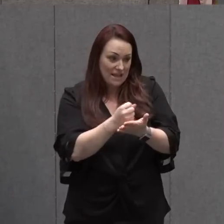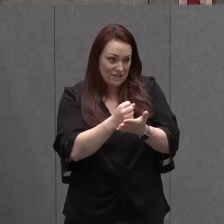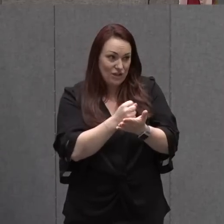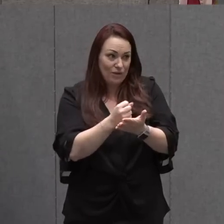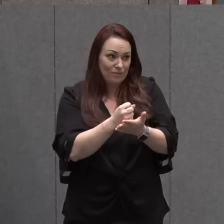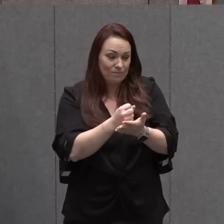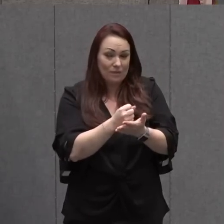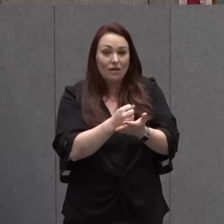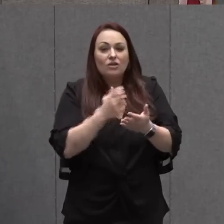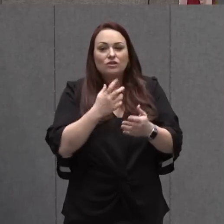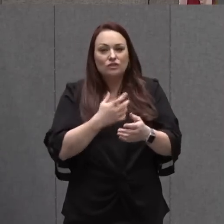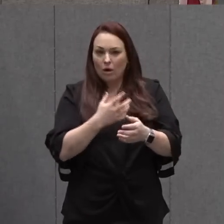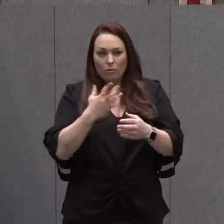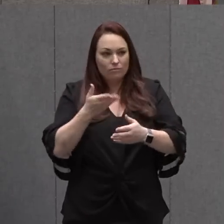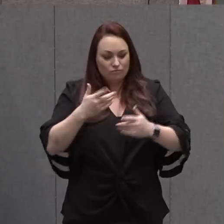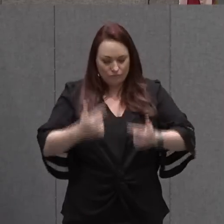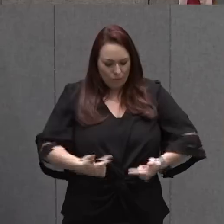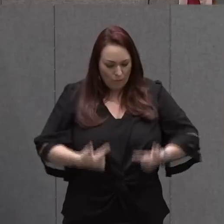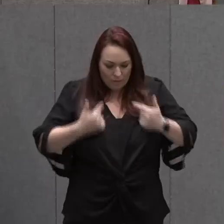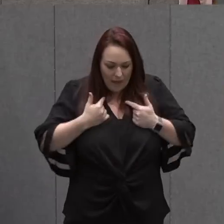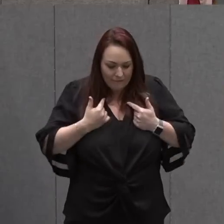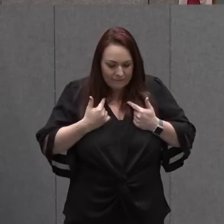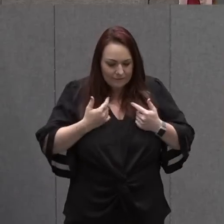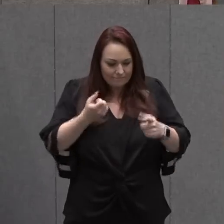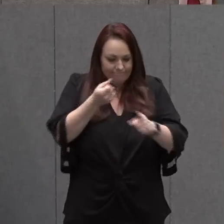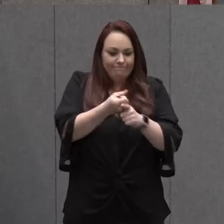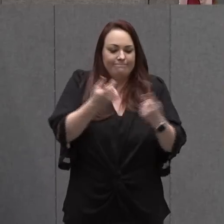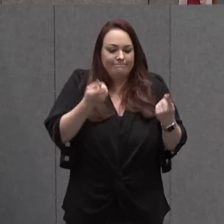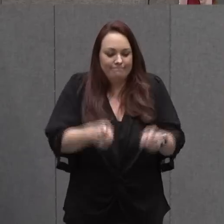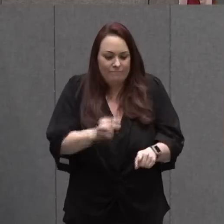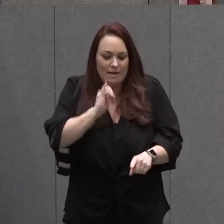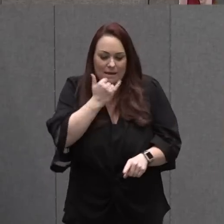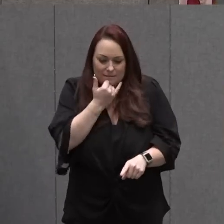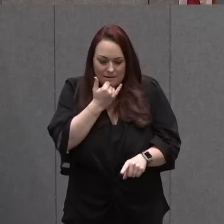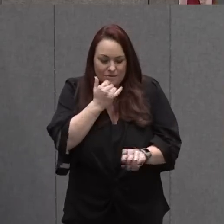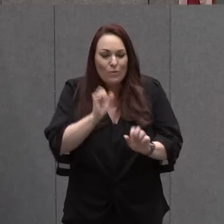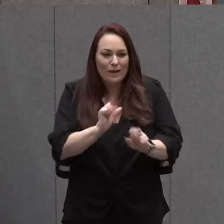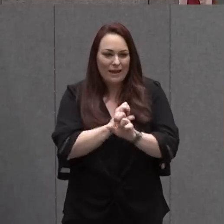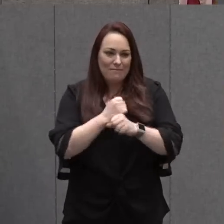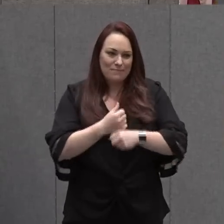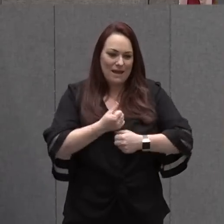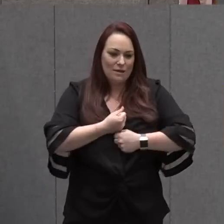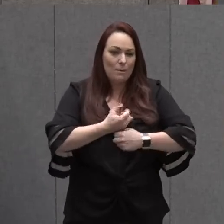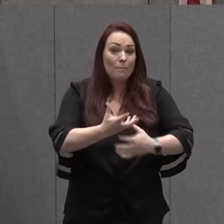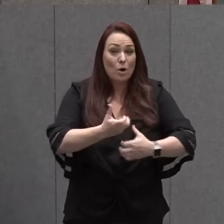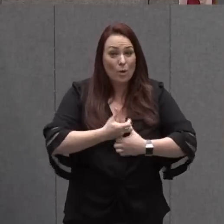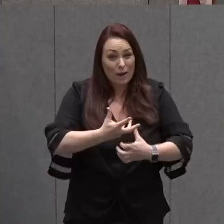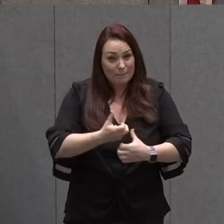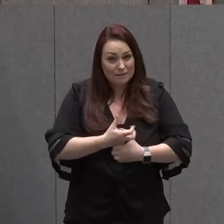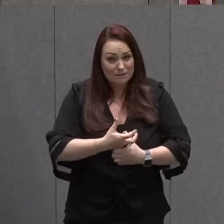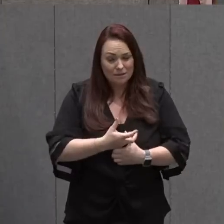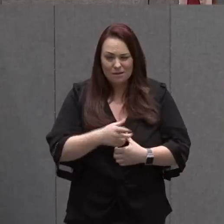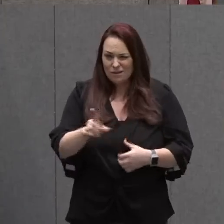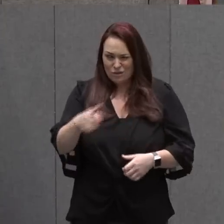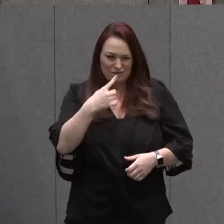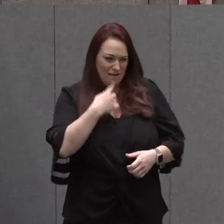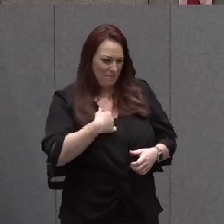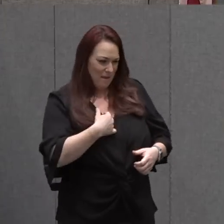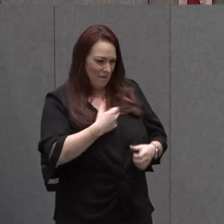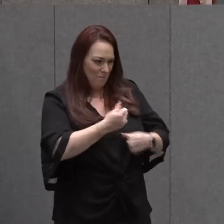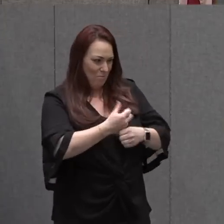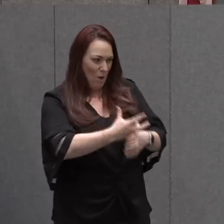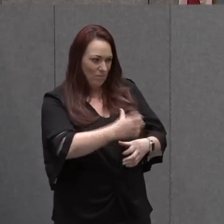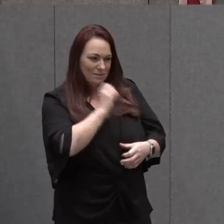through our accidents, we can form poems, all kinds of poems. So are you saying poems aren't nonsense?